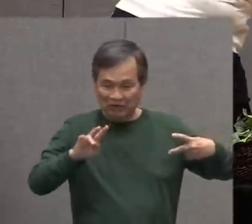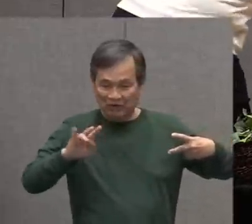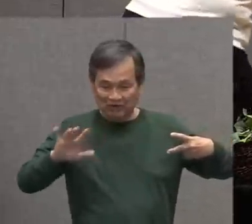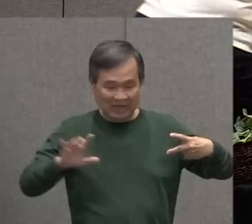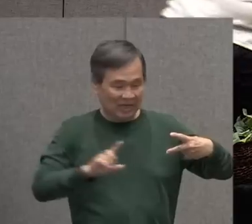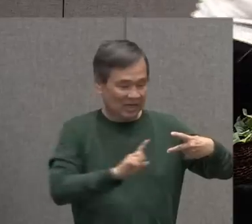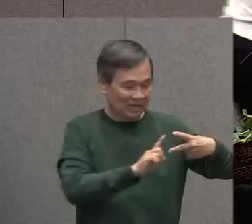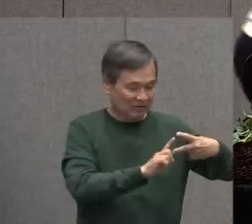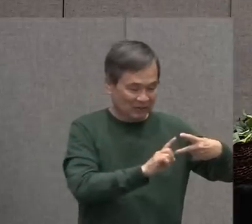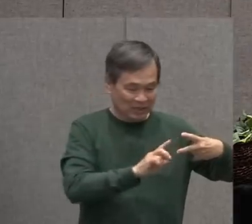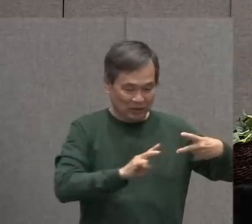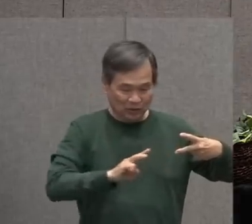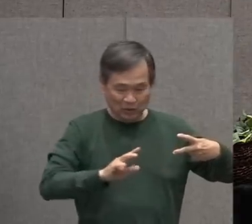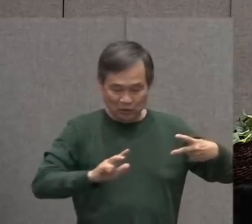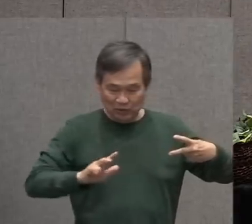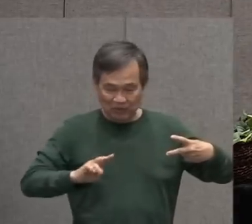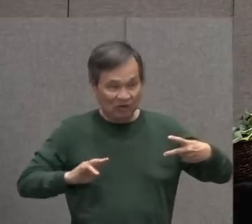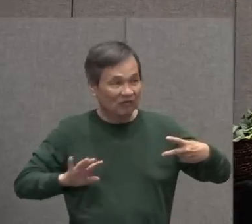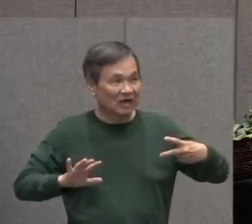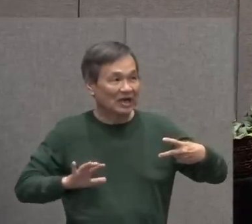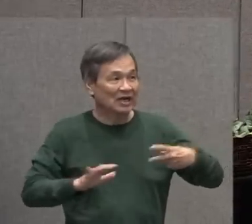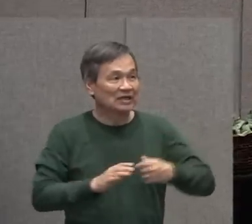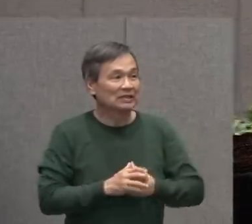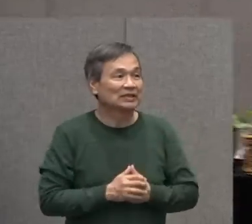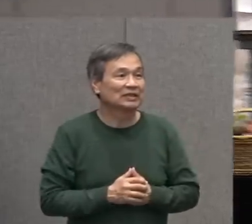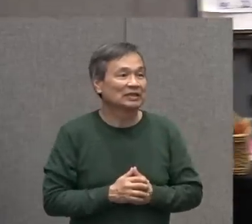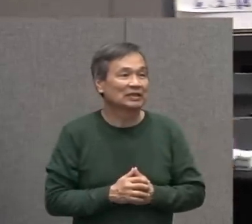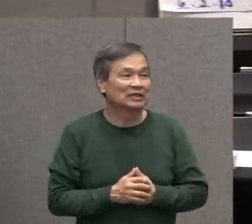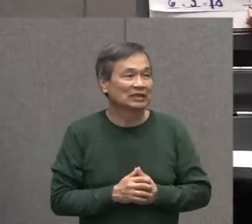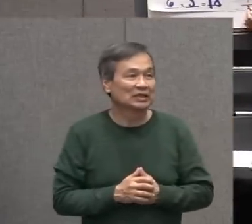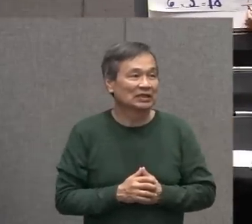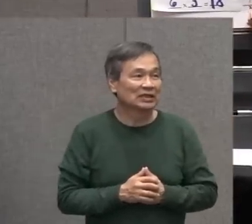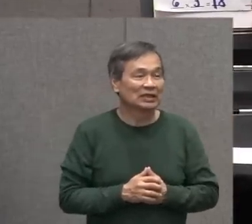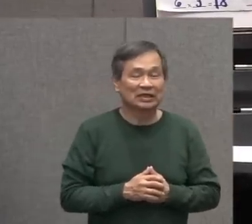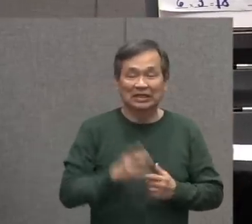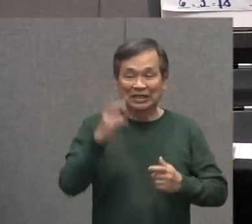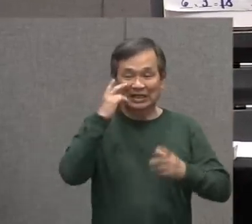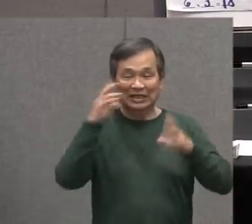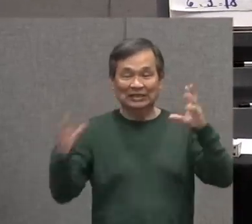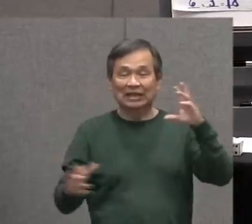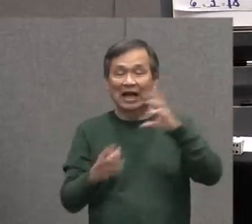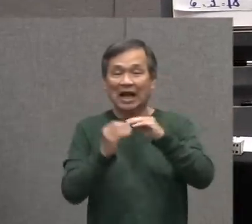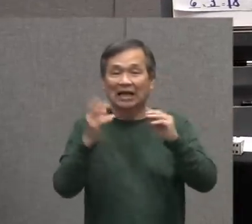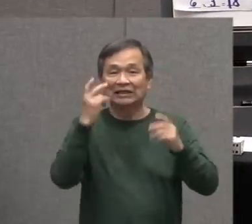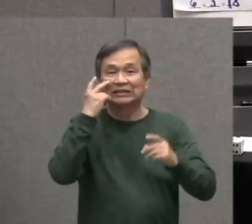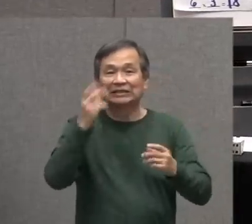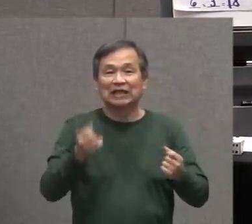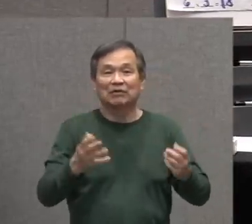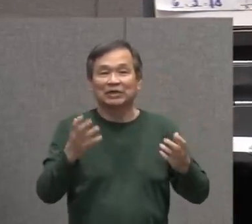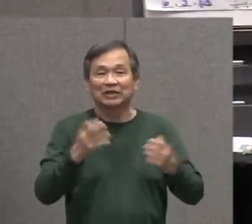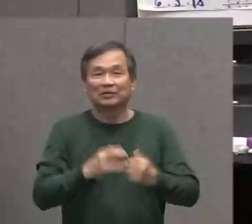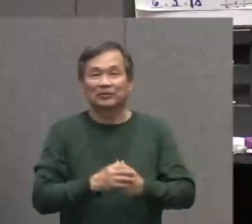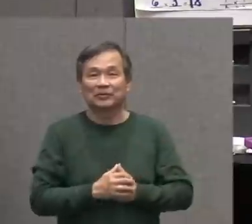I do that, let me write that over here on our equation. So we had 2